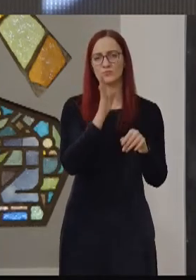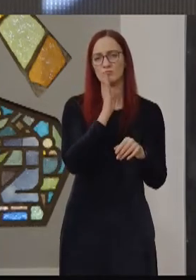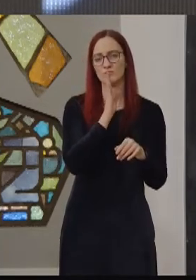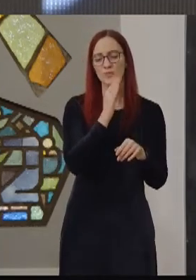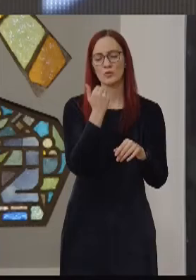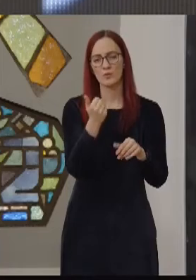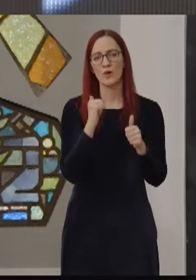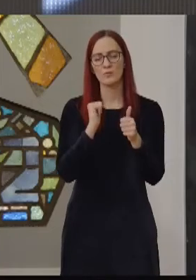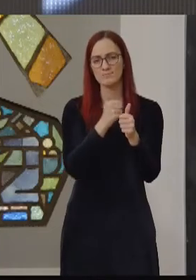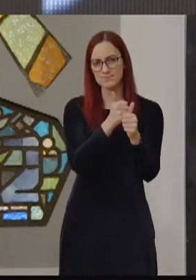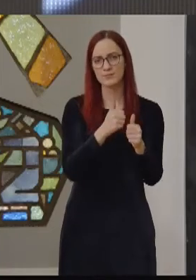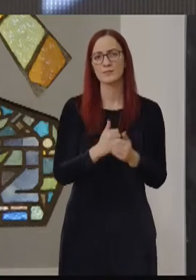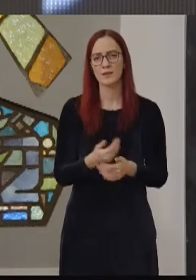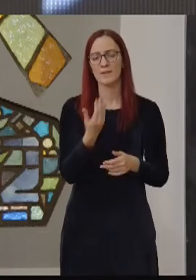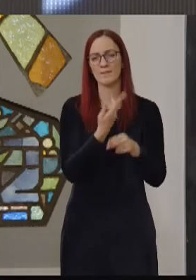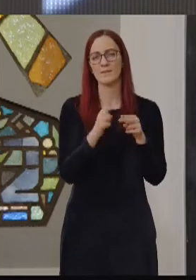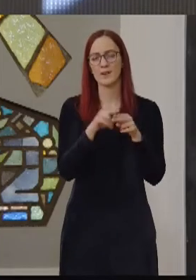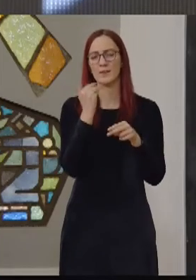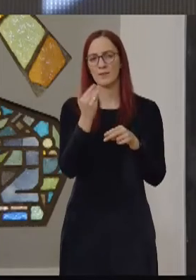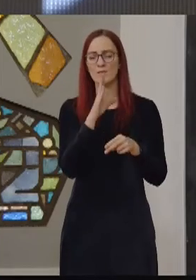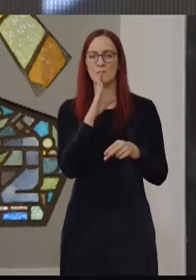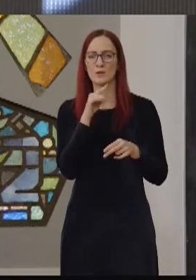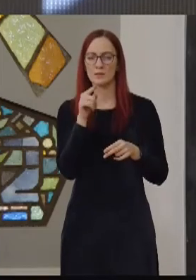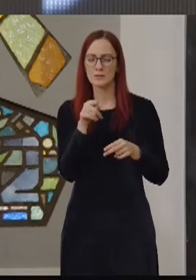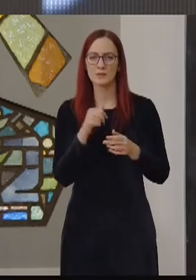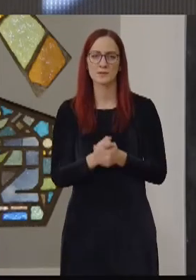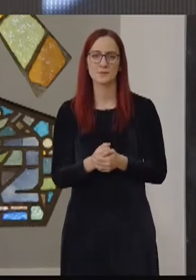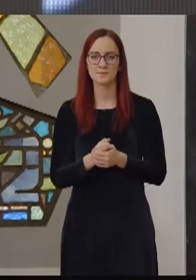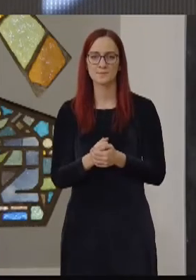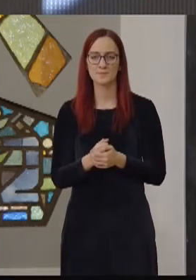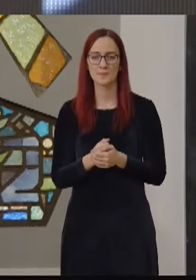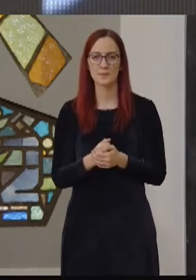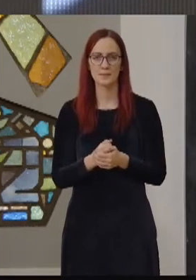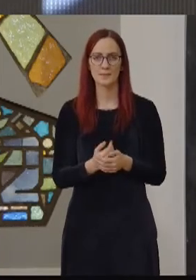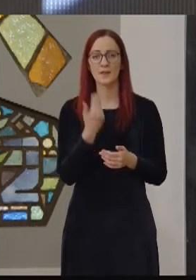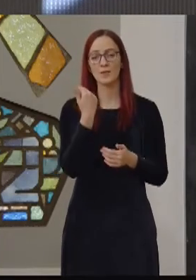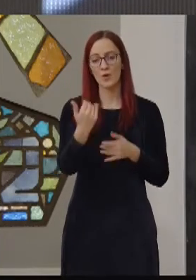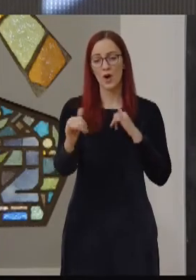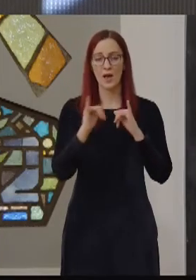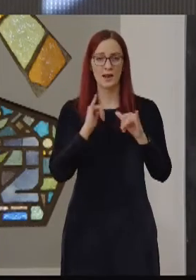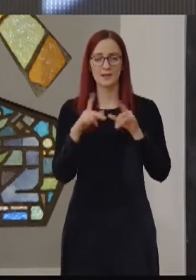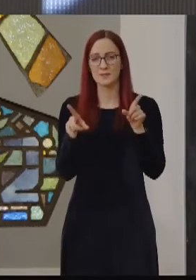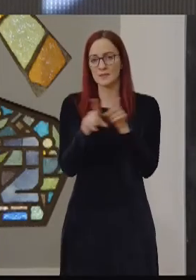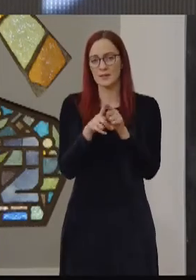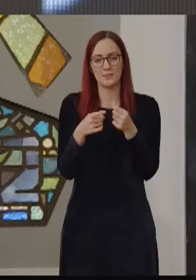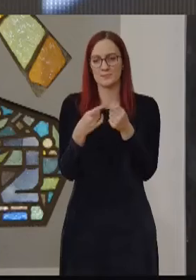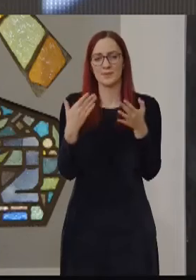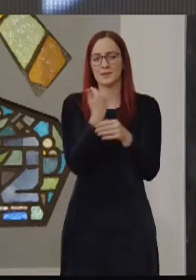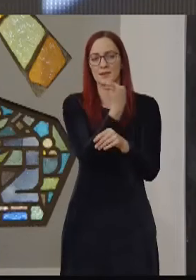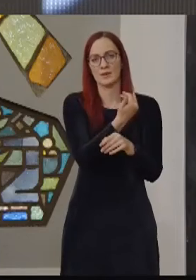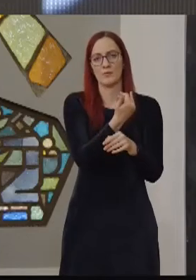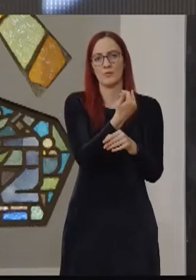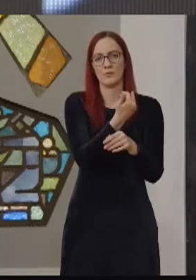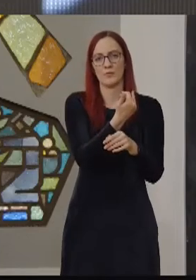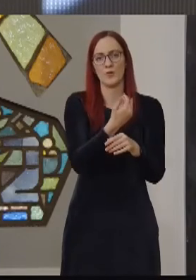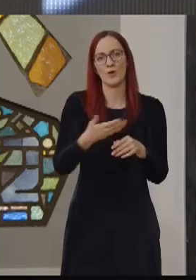is related to women's persecution due to their gender, because their